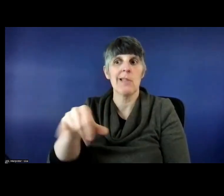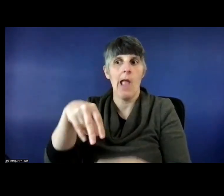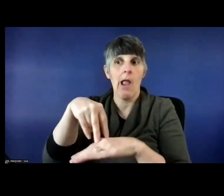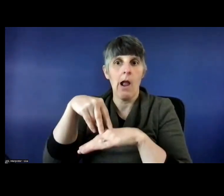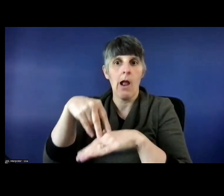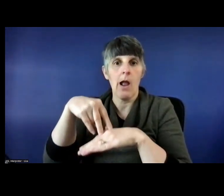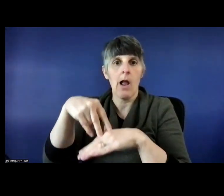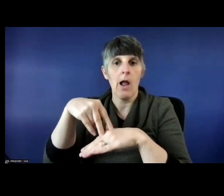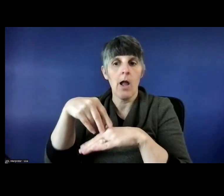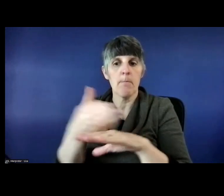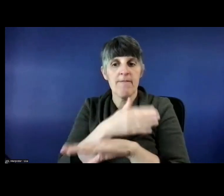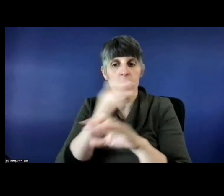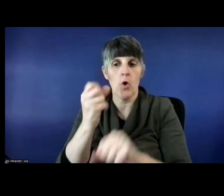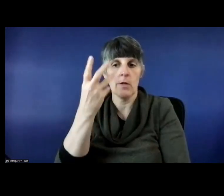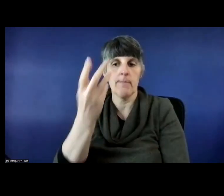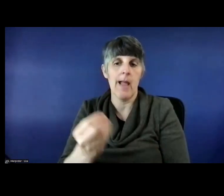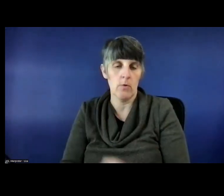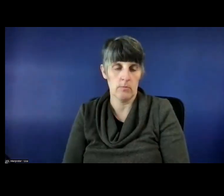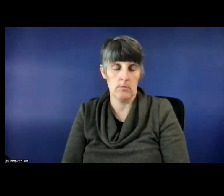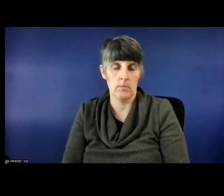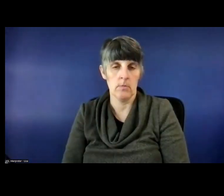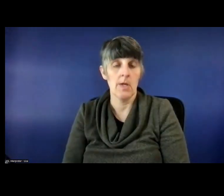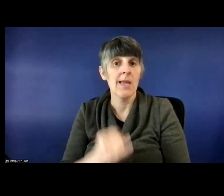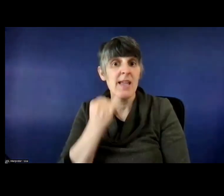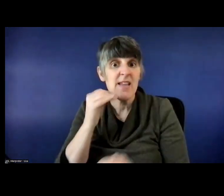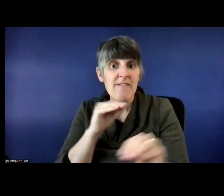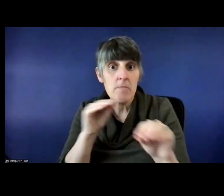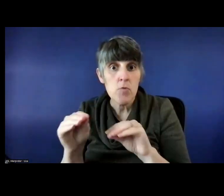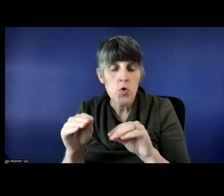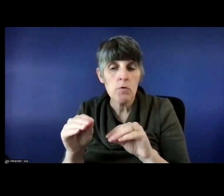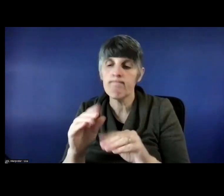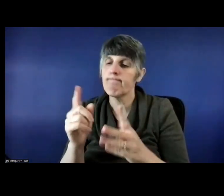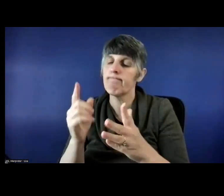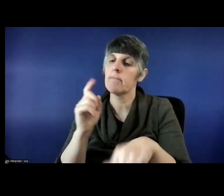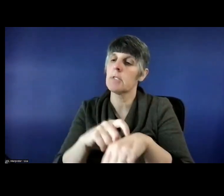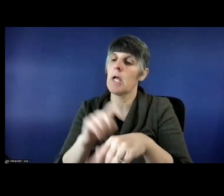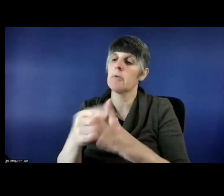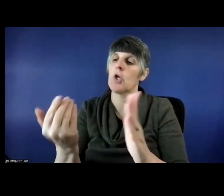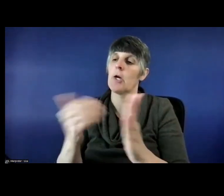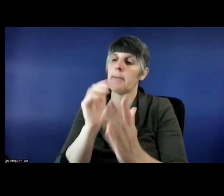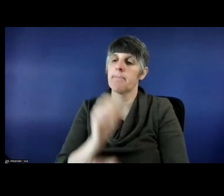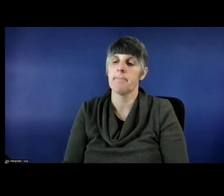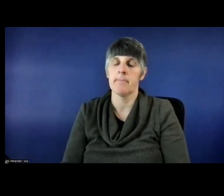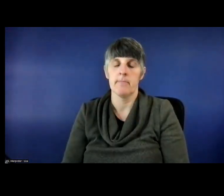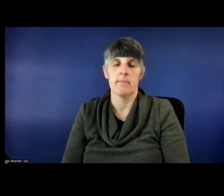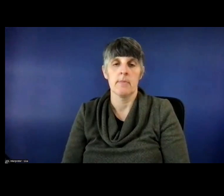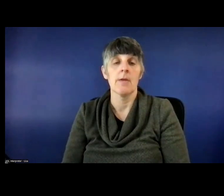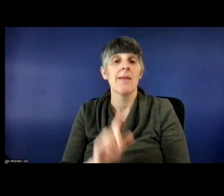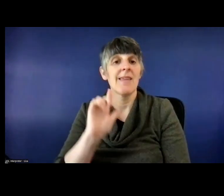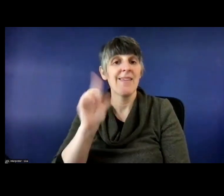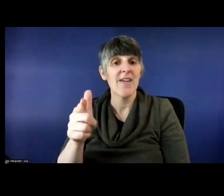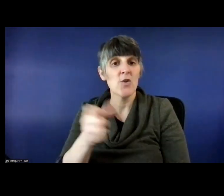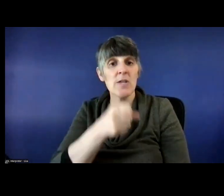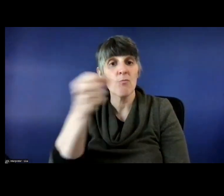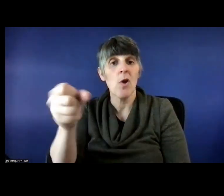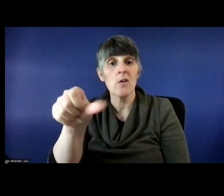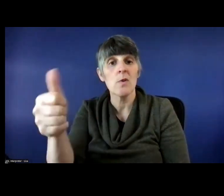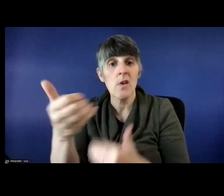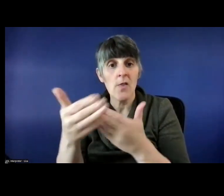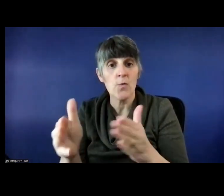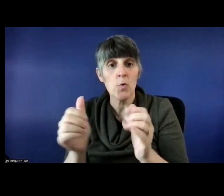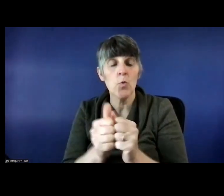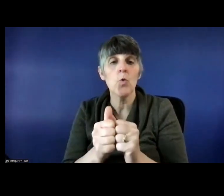amount of time before he could be let out. If he moved, time would start over. Eventually, he would be brought to another room